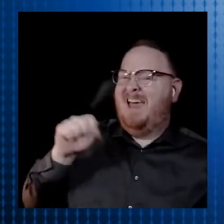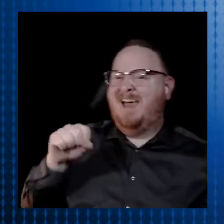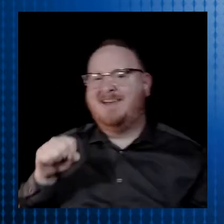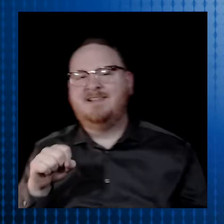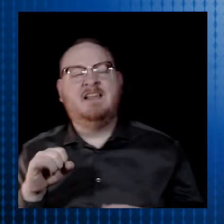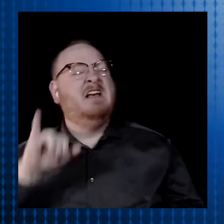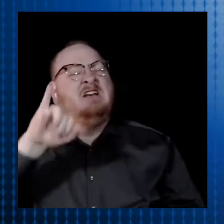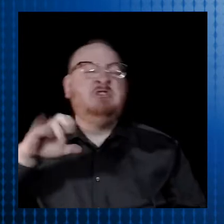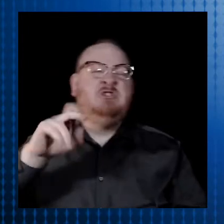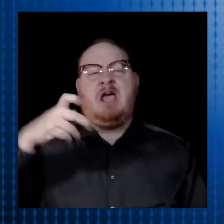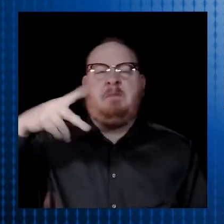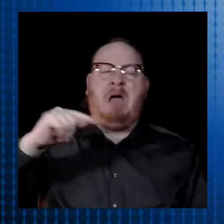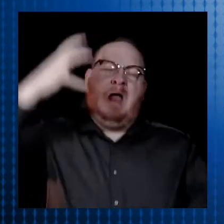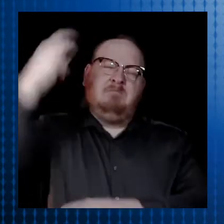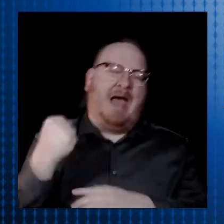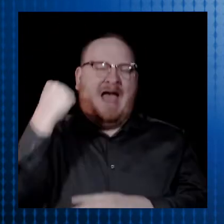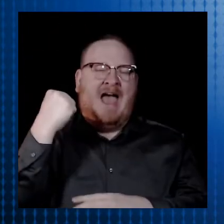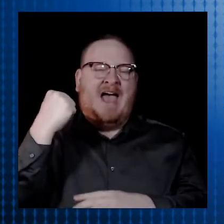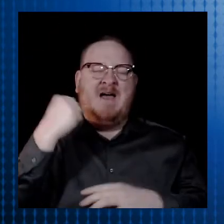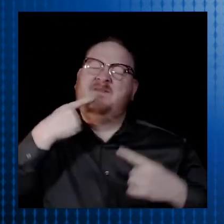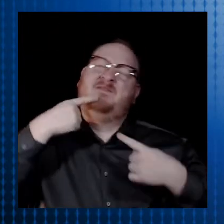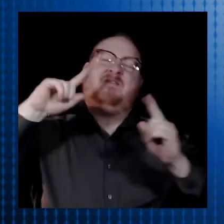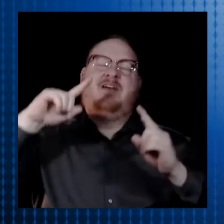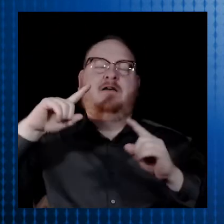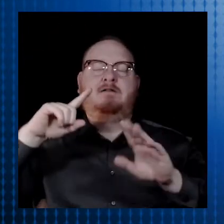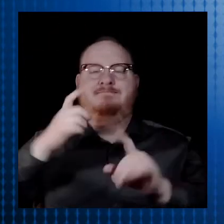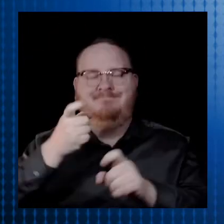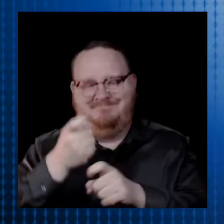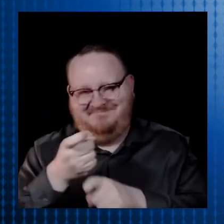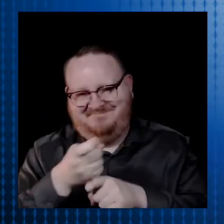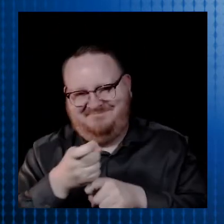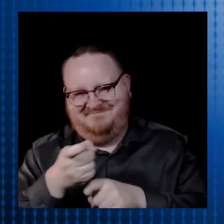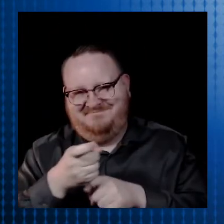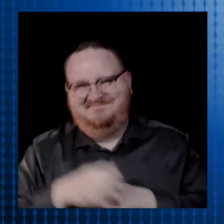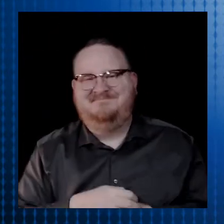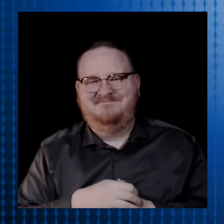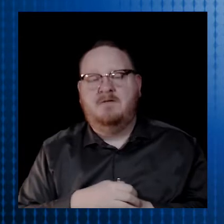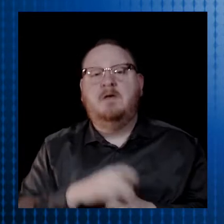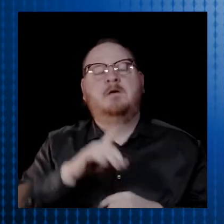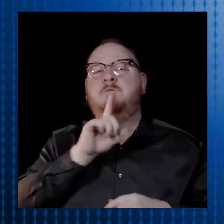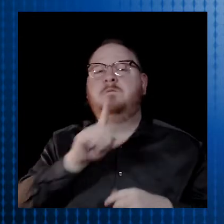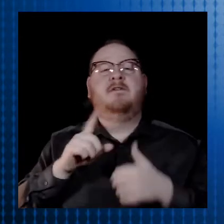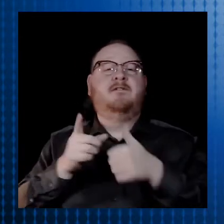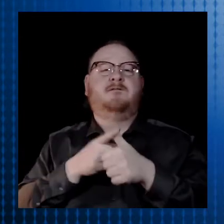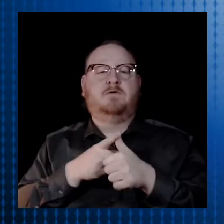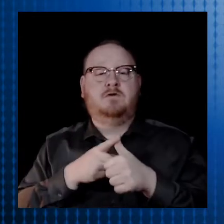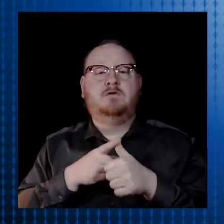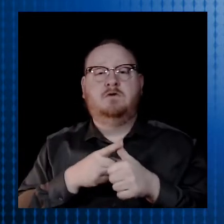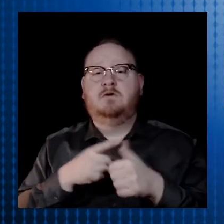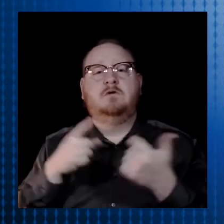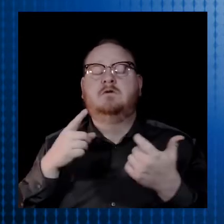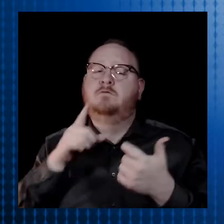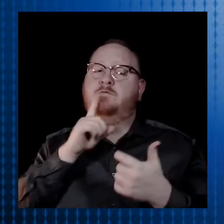Jackpot! I finally get to say it. No, I'm just joking. I want to start out by giving all praise and glory to